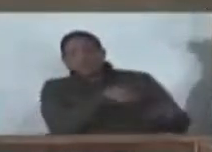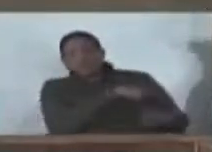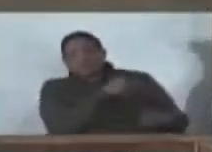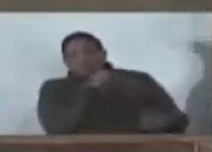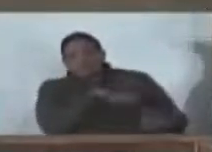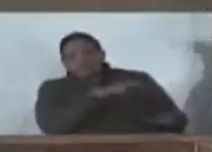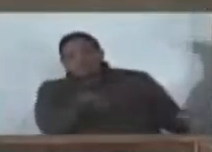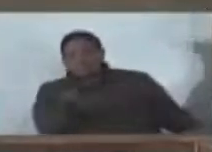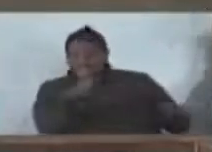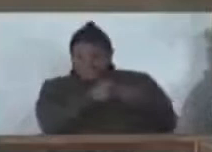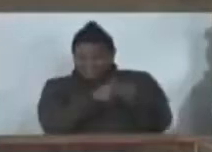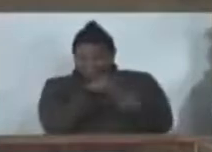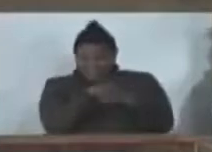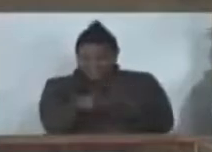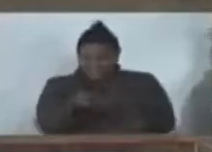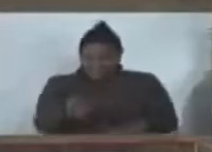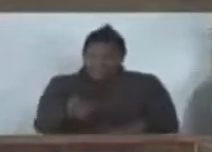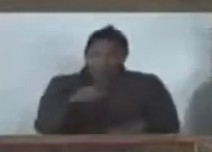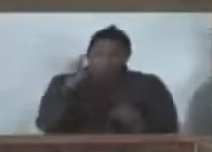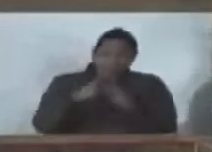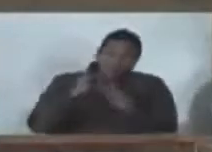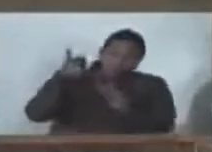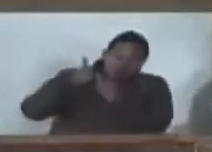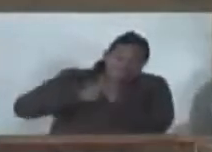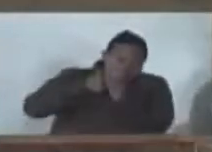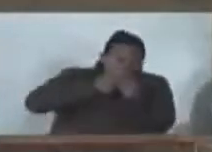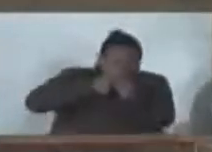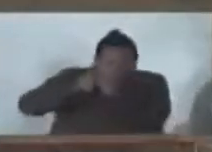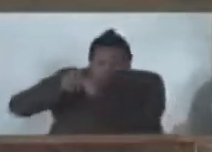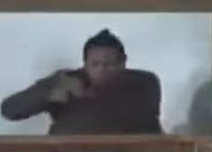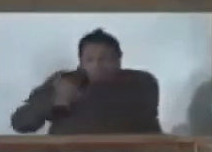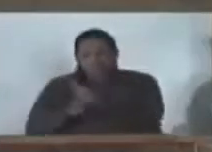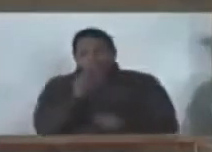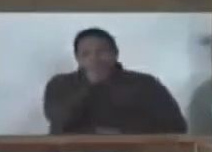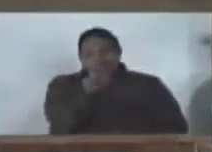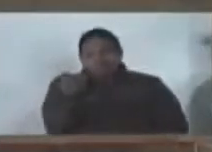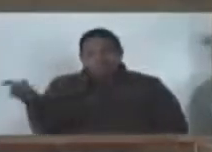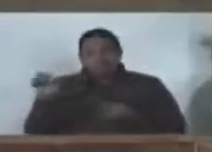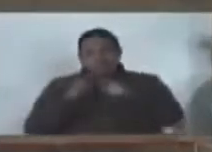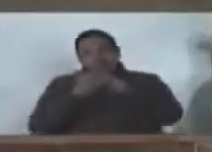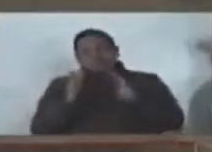this House and every single Jamaican.